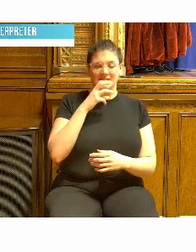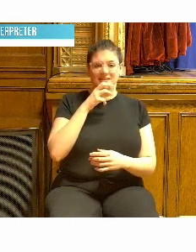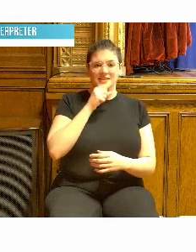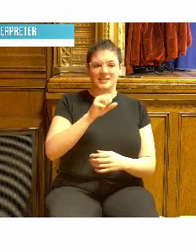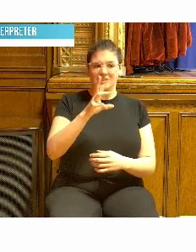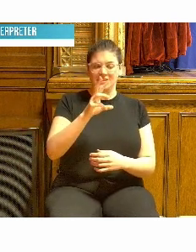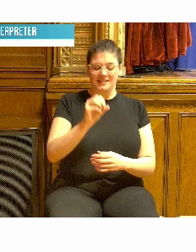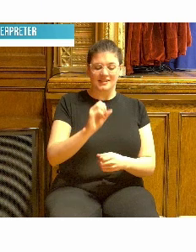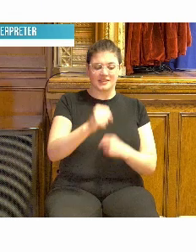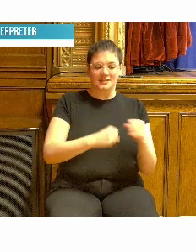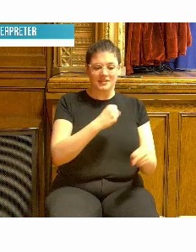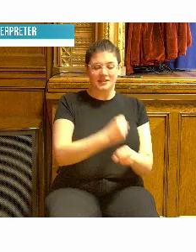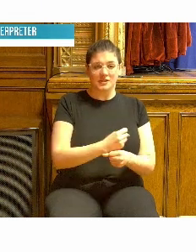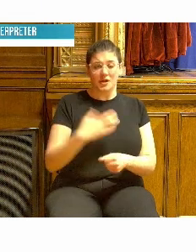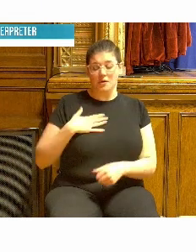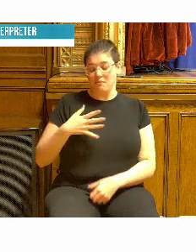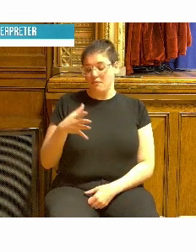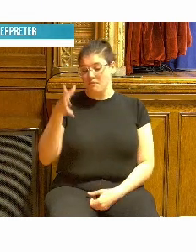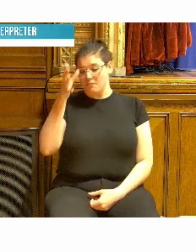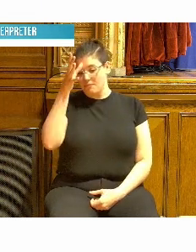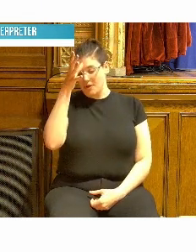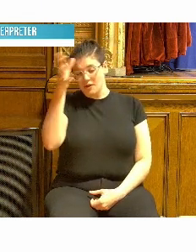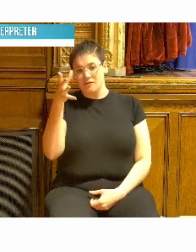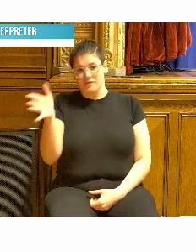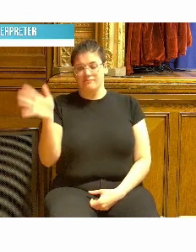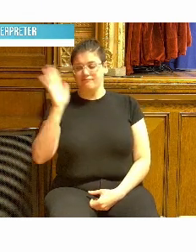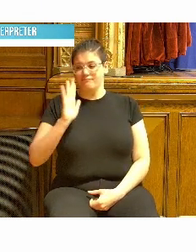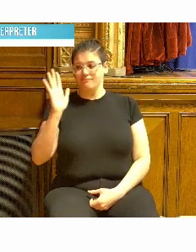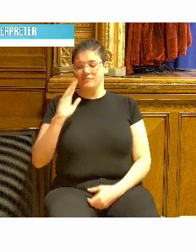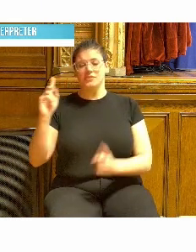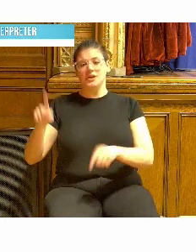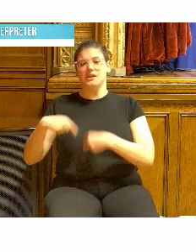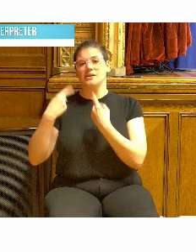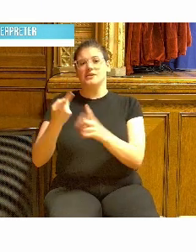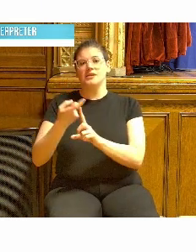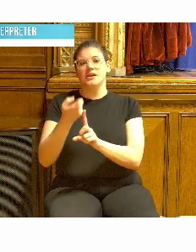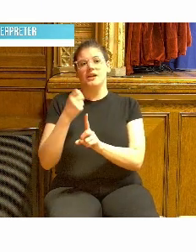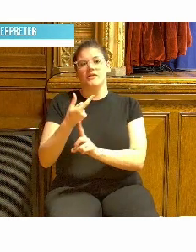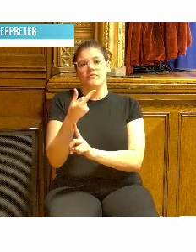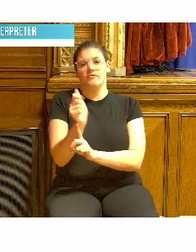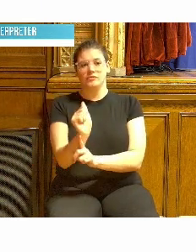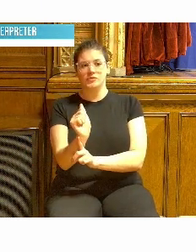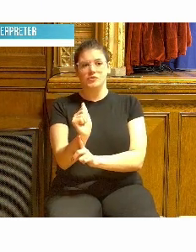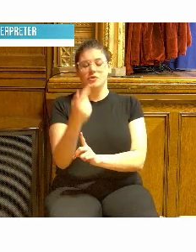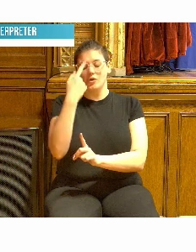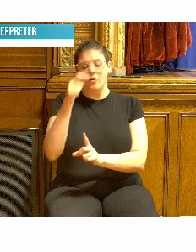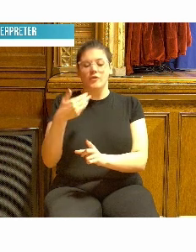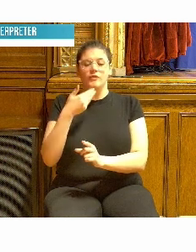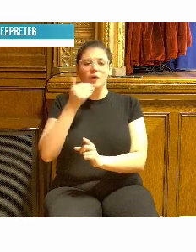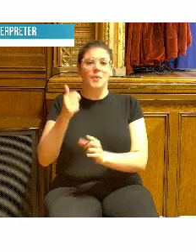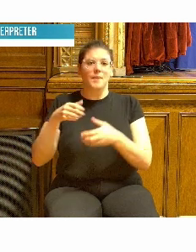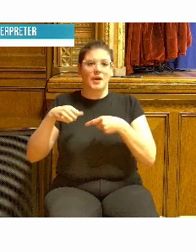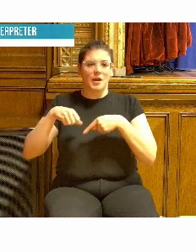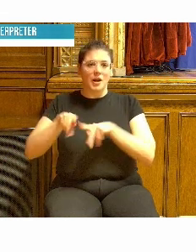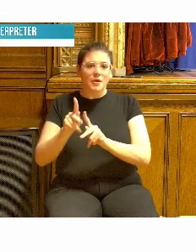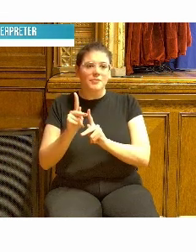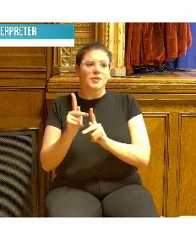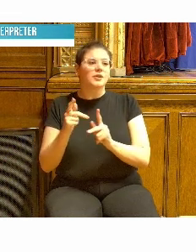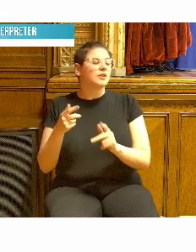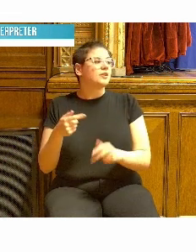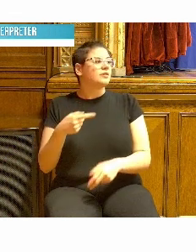better opportunity in a city of New York State where there was inadequate education, corrupt penal